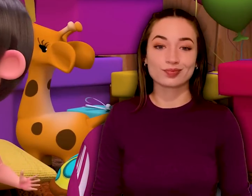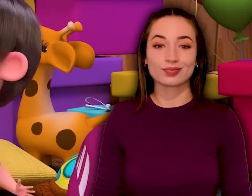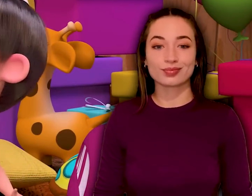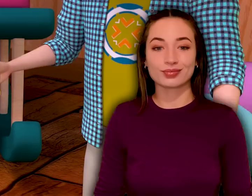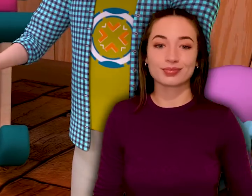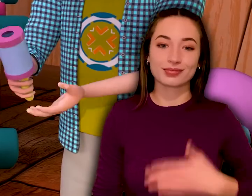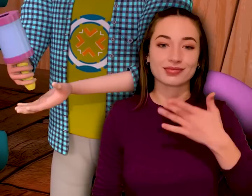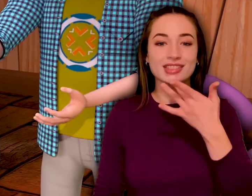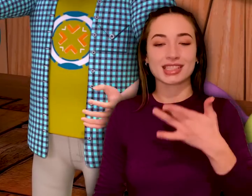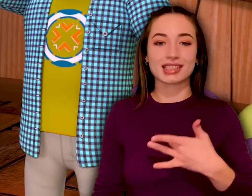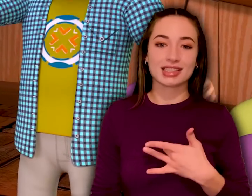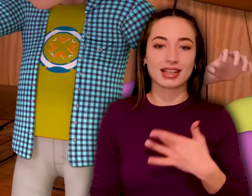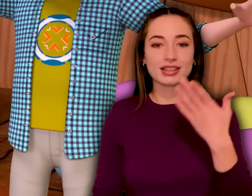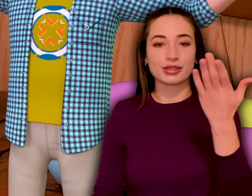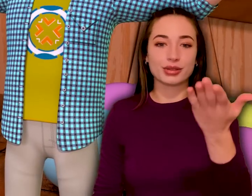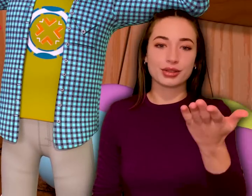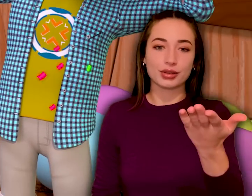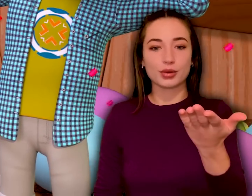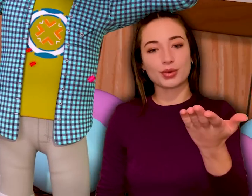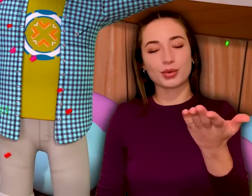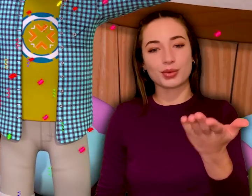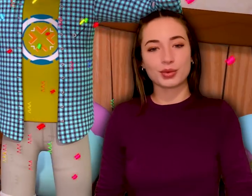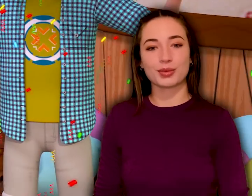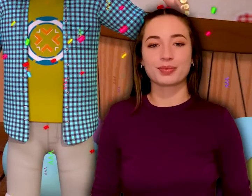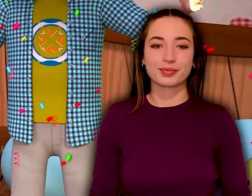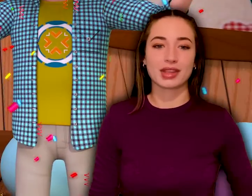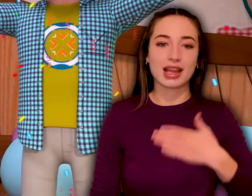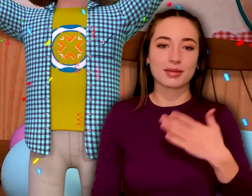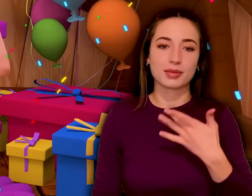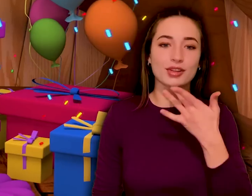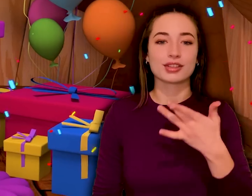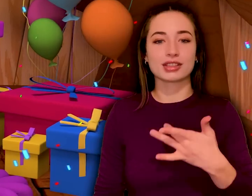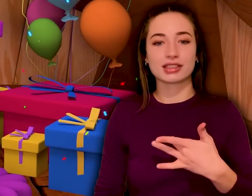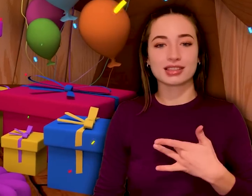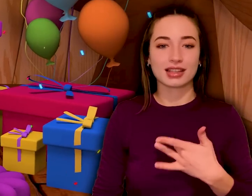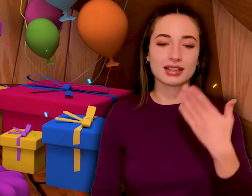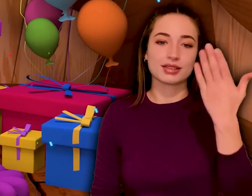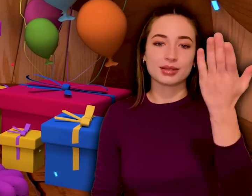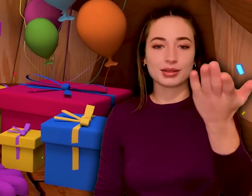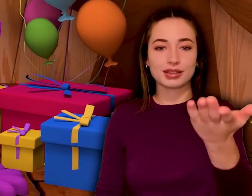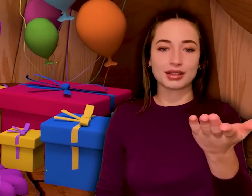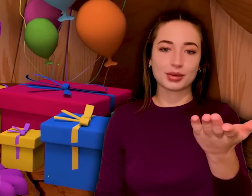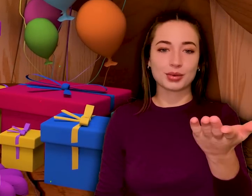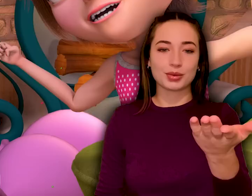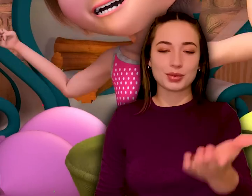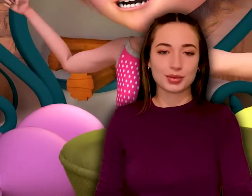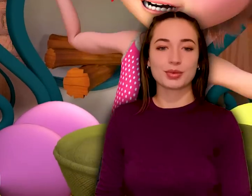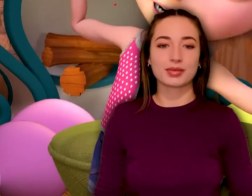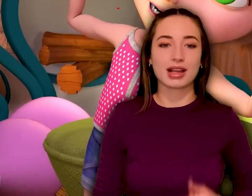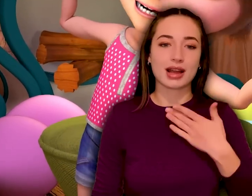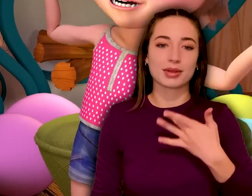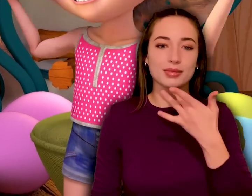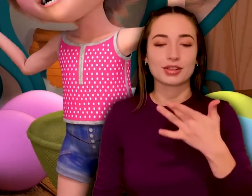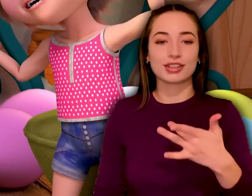you happy birthday to you happy birthday to